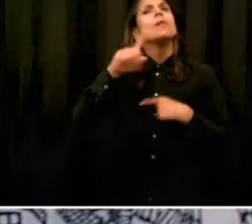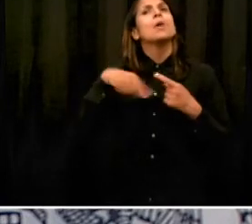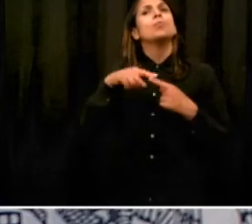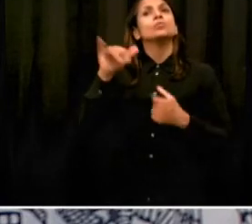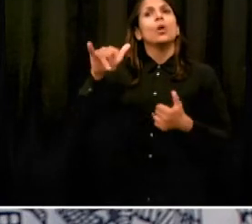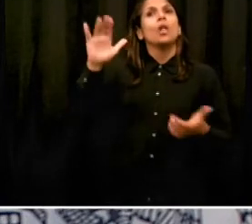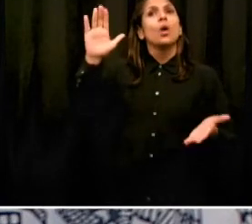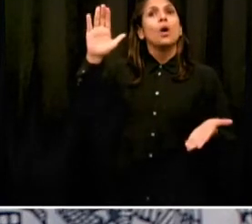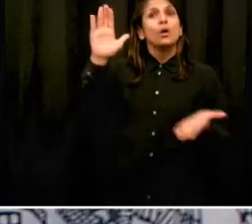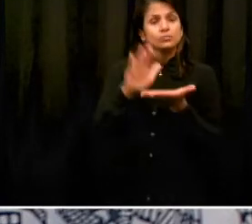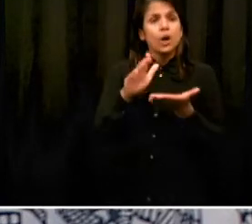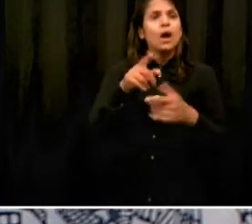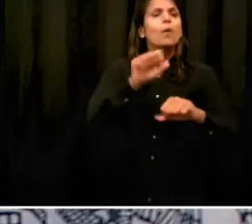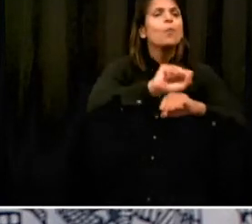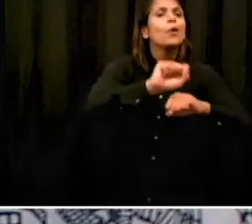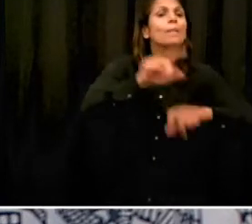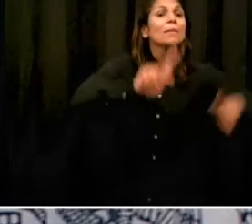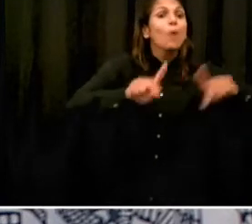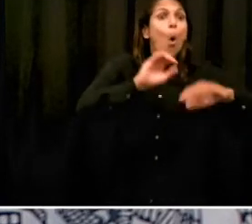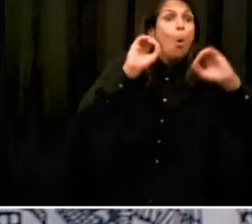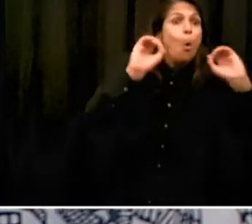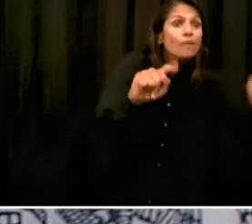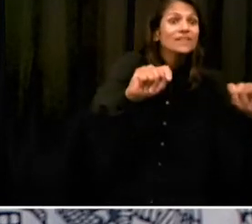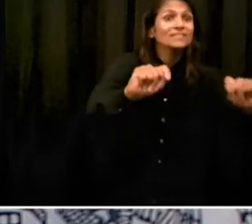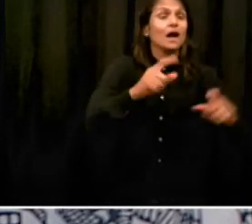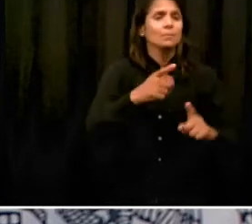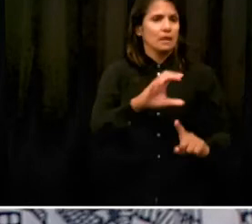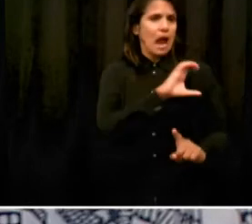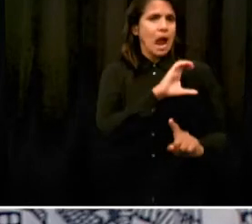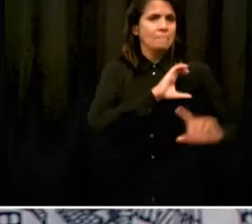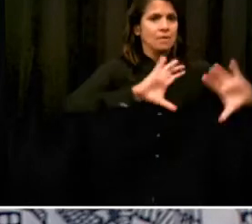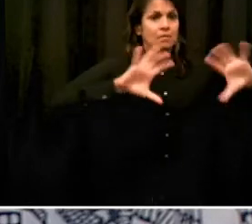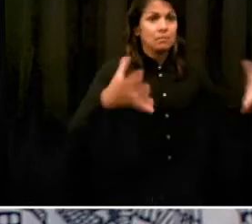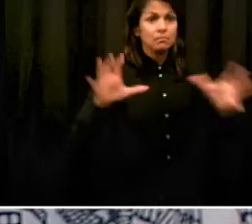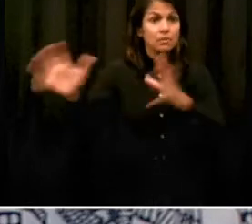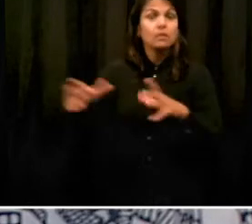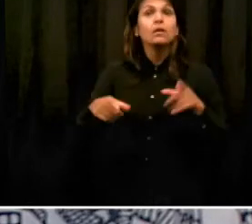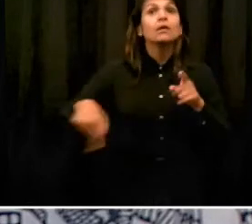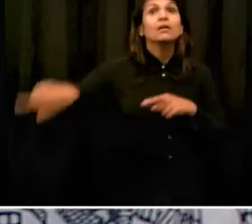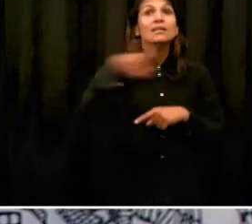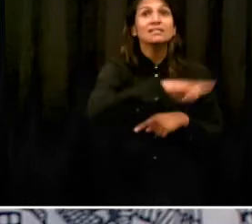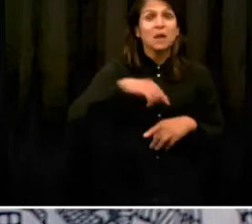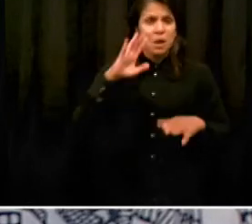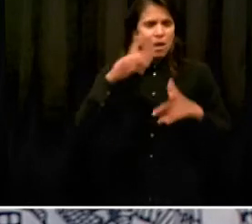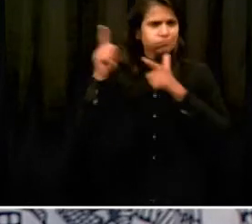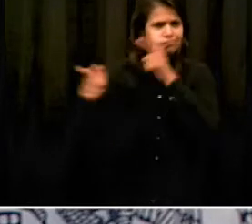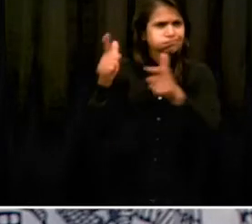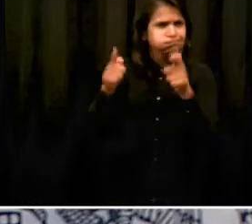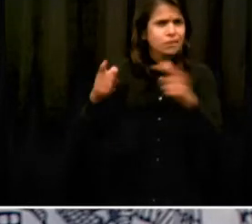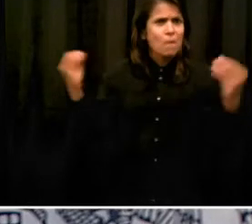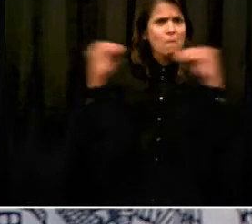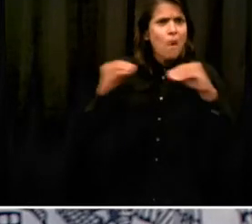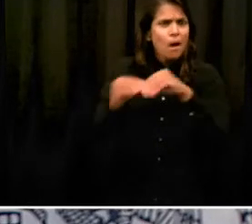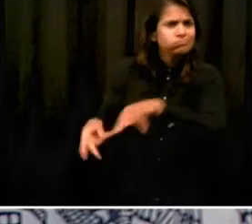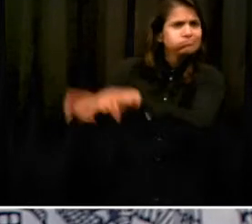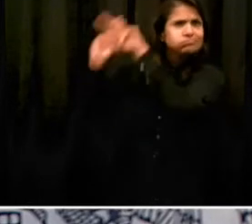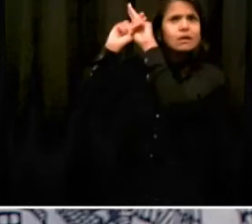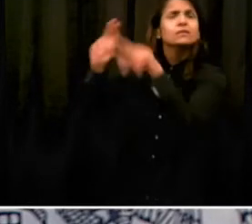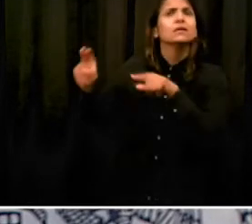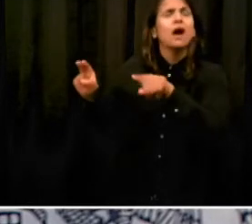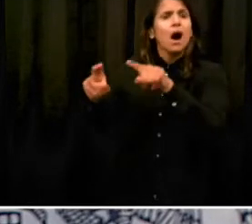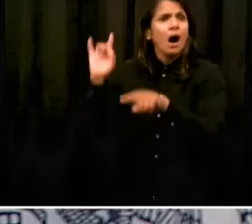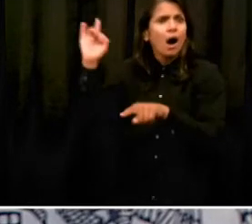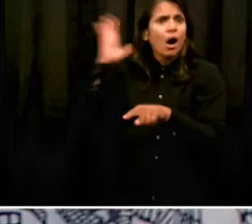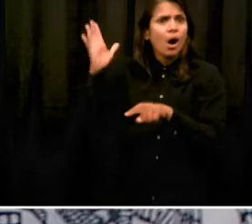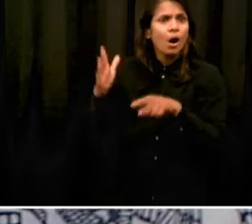reason for the shootings and the violent crime rise. Case in point, the guy arrested for the attempted rape on the subway platform